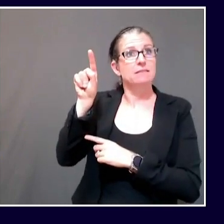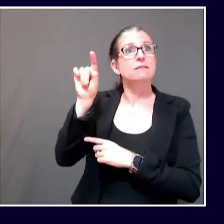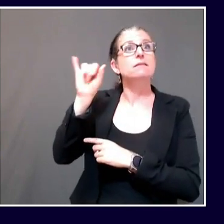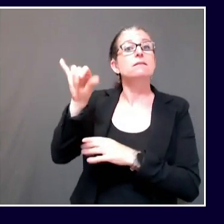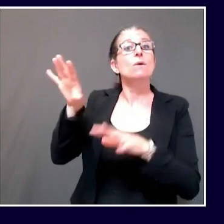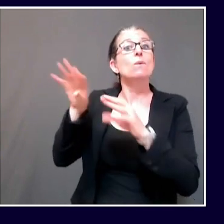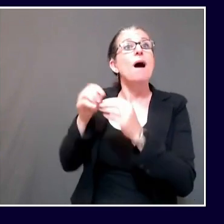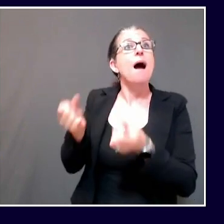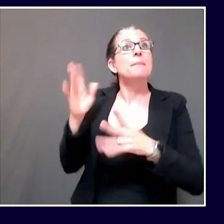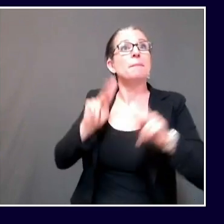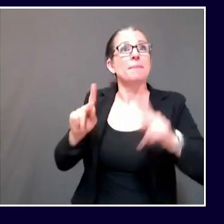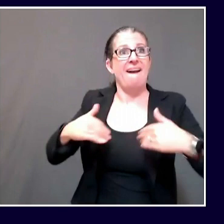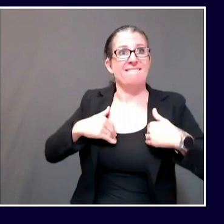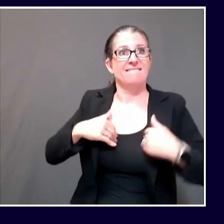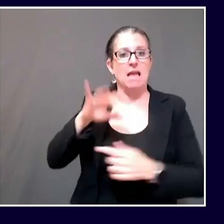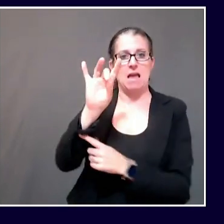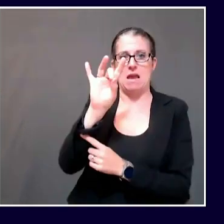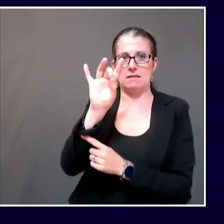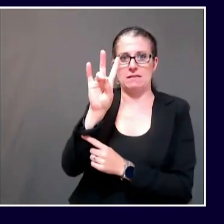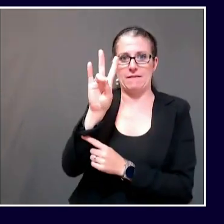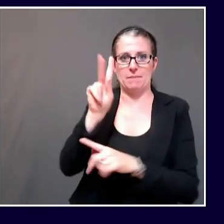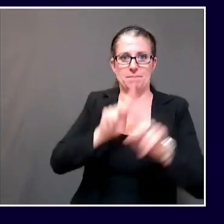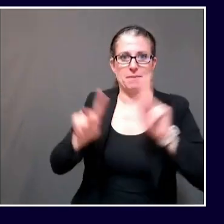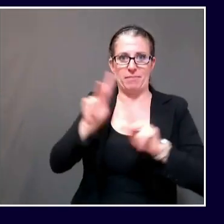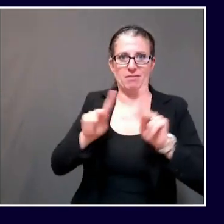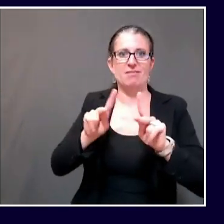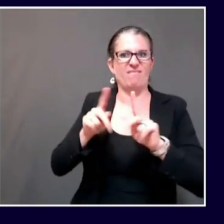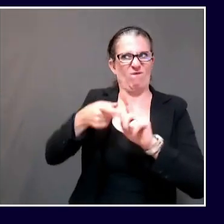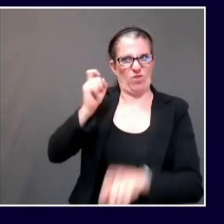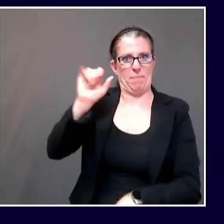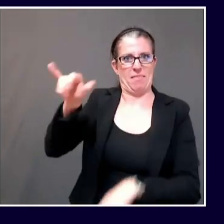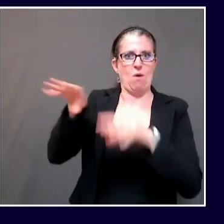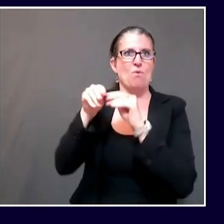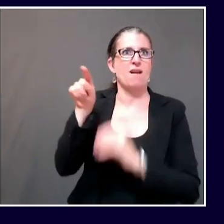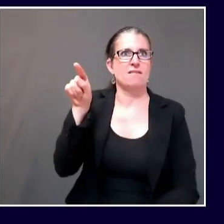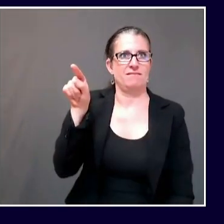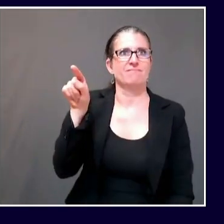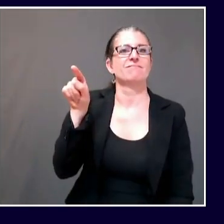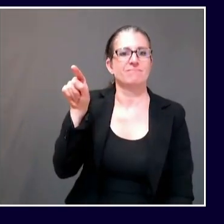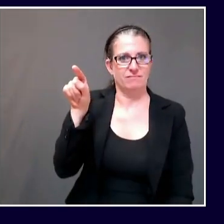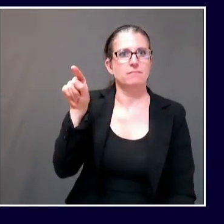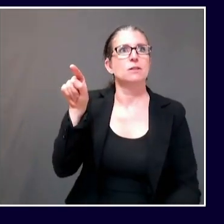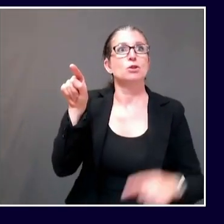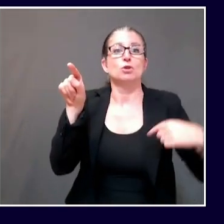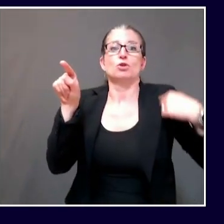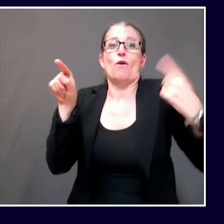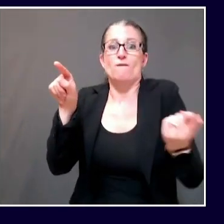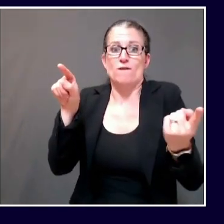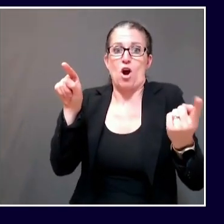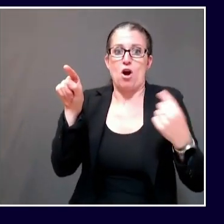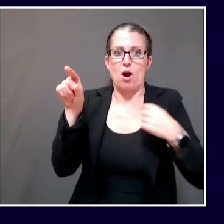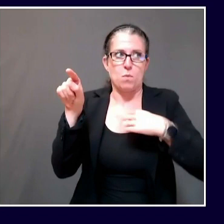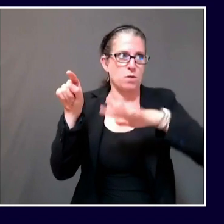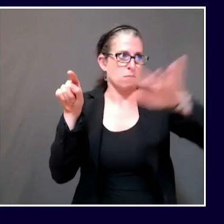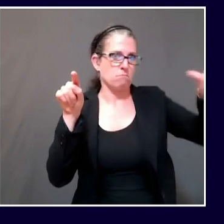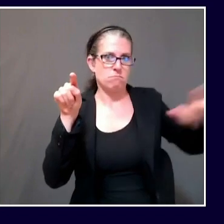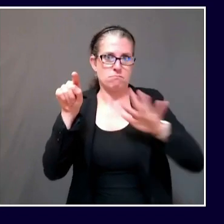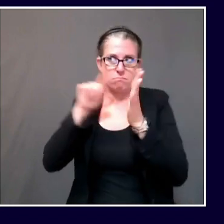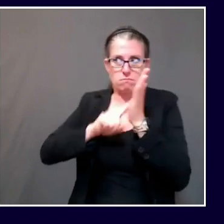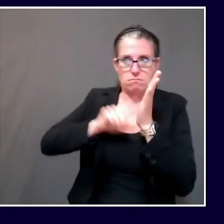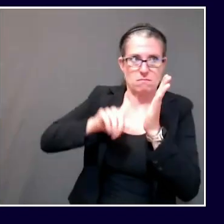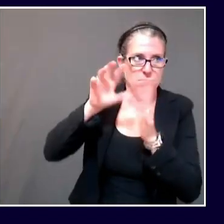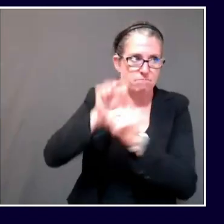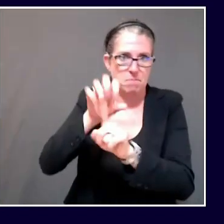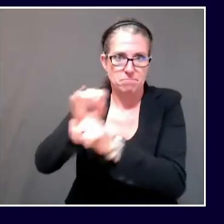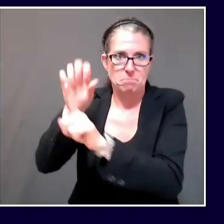of 87 cases associated with this outbreak. This number, this 87,